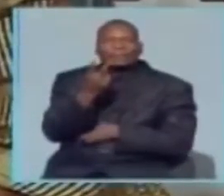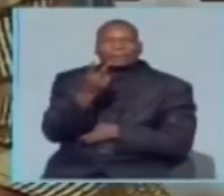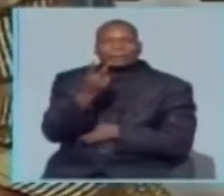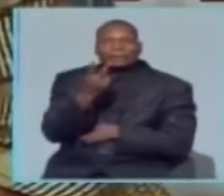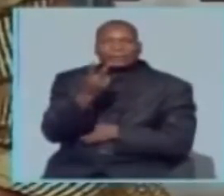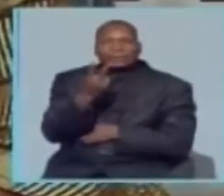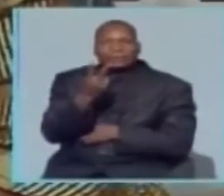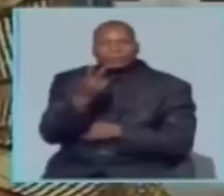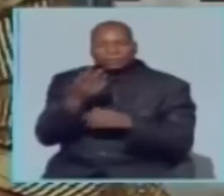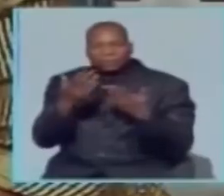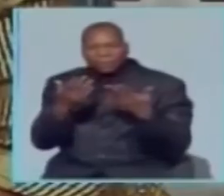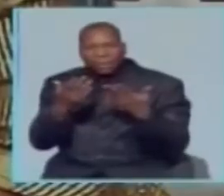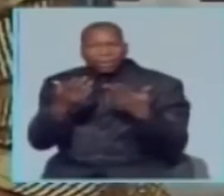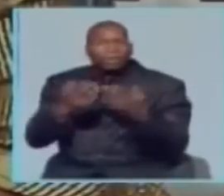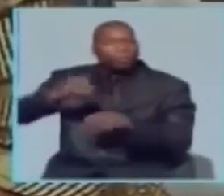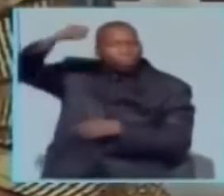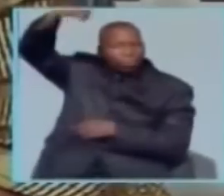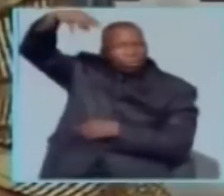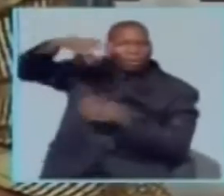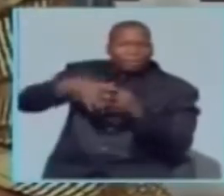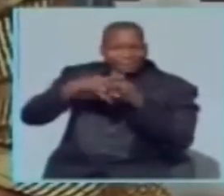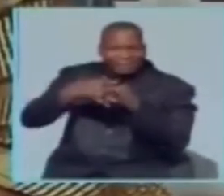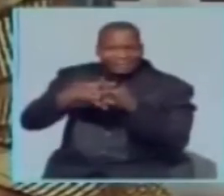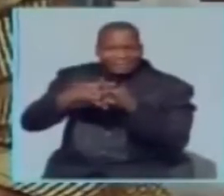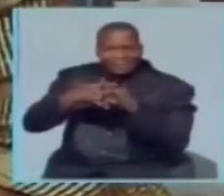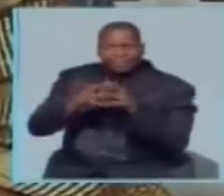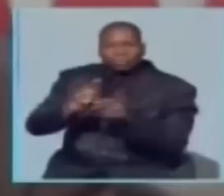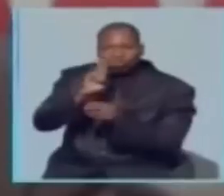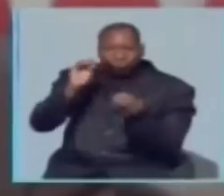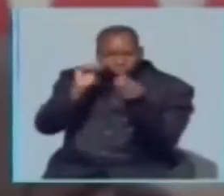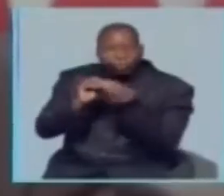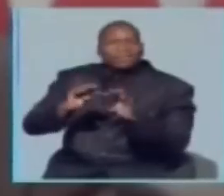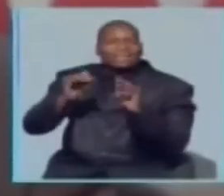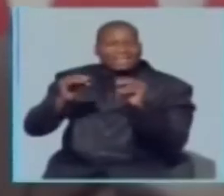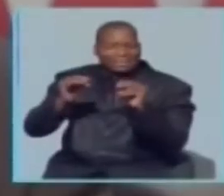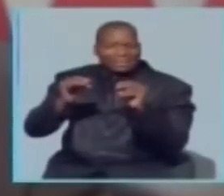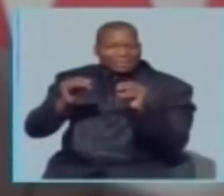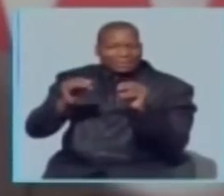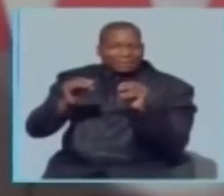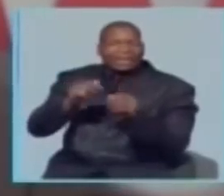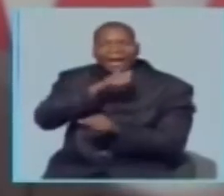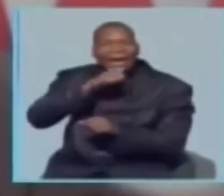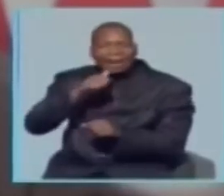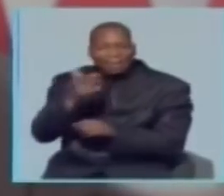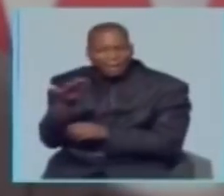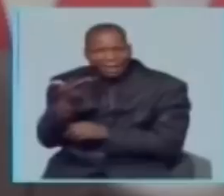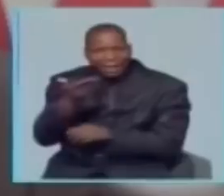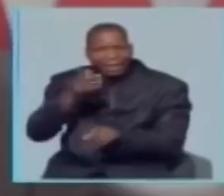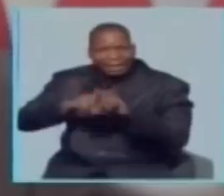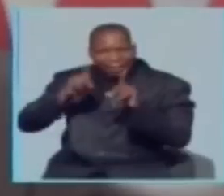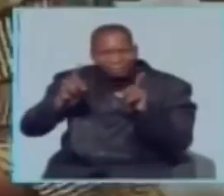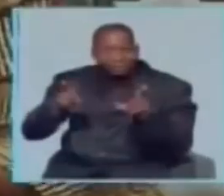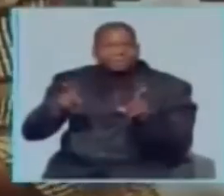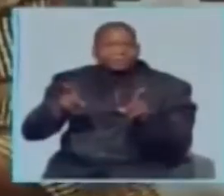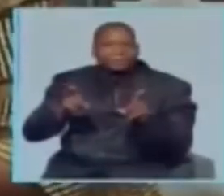taking away land from the citizens for agriculture and other uses, but that there should be household